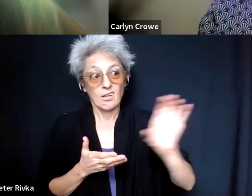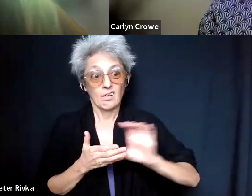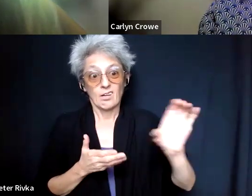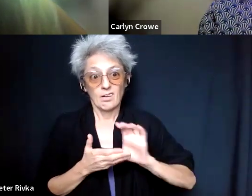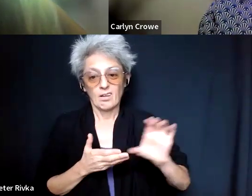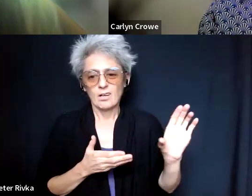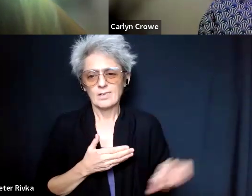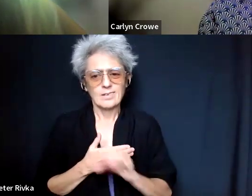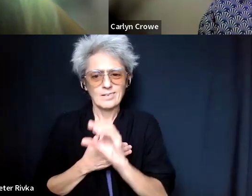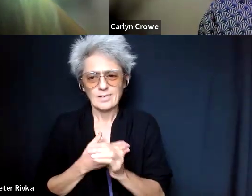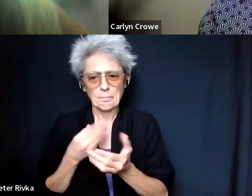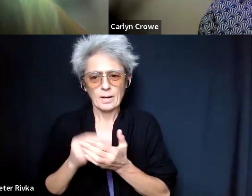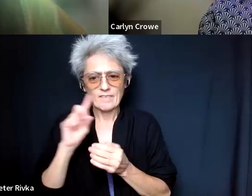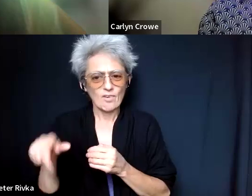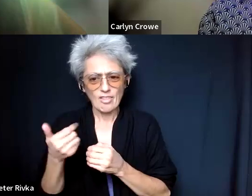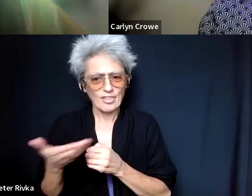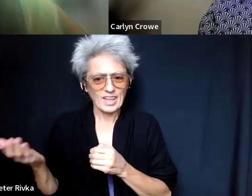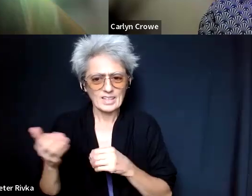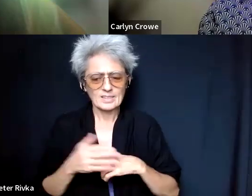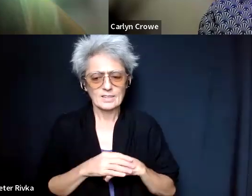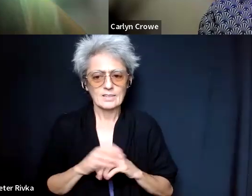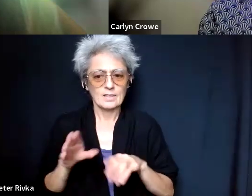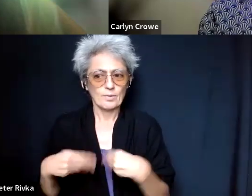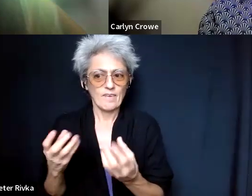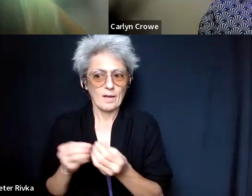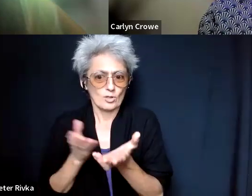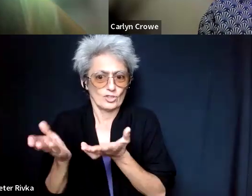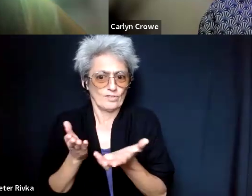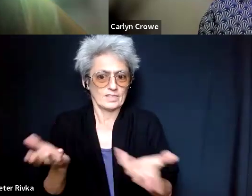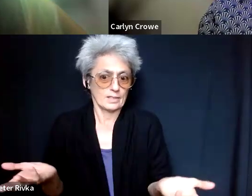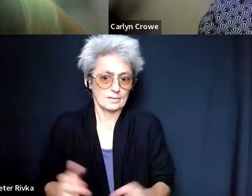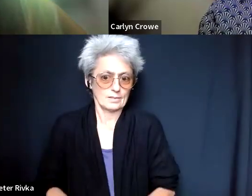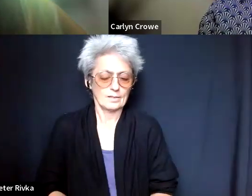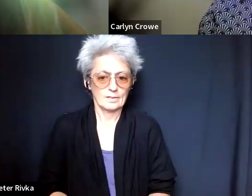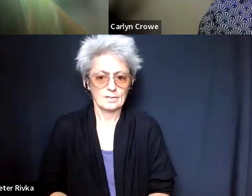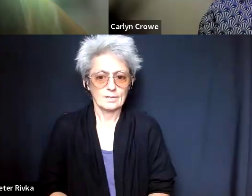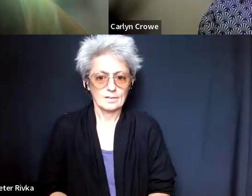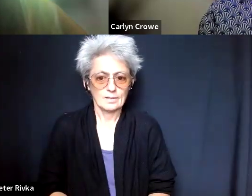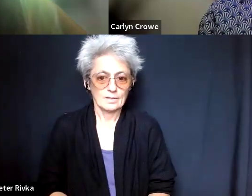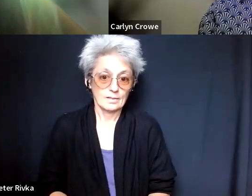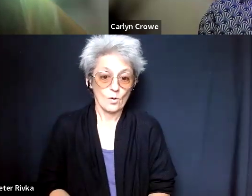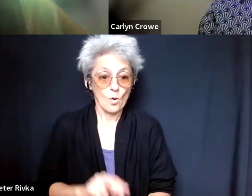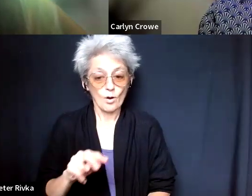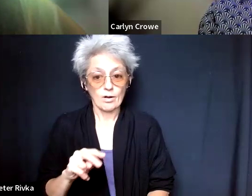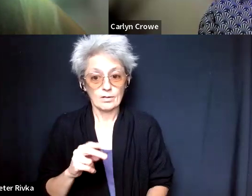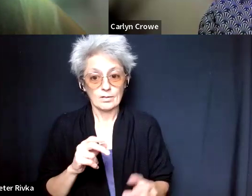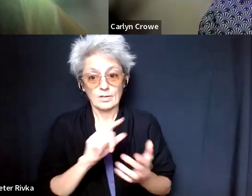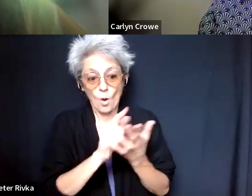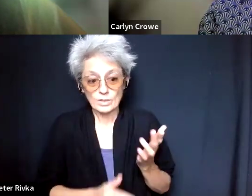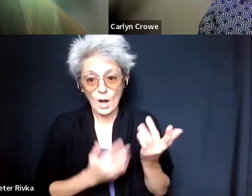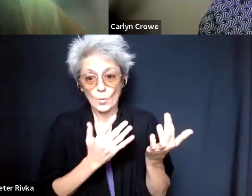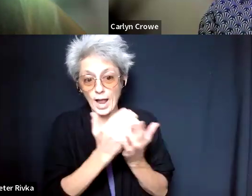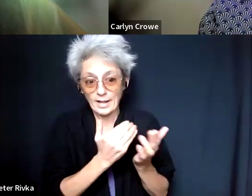assessment thing and provide some more services, maybe to address the waiting list or to increase wages